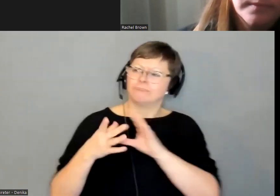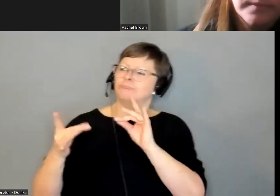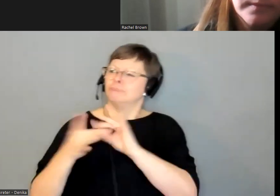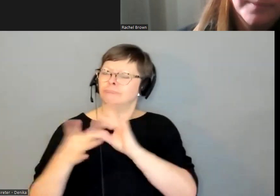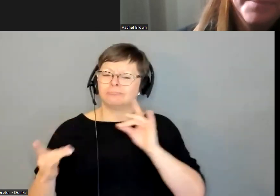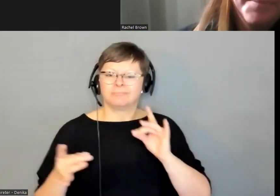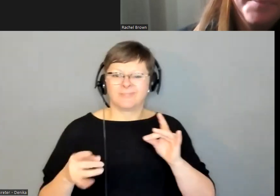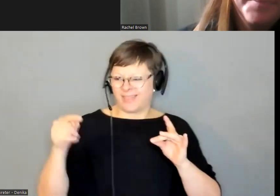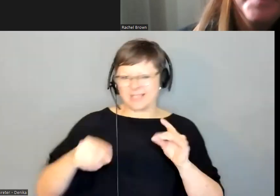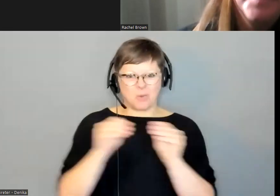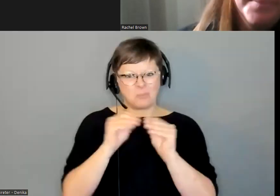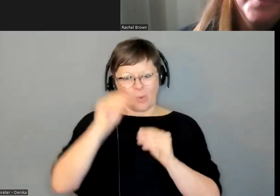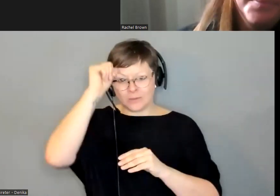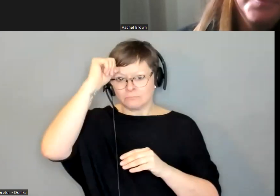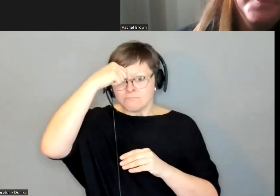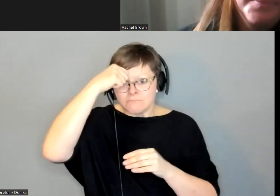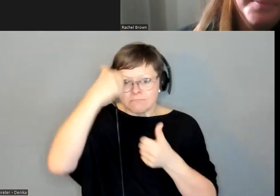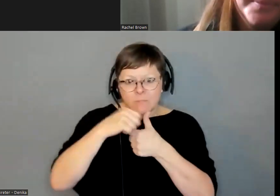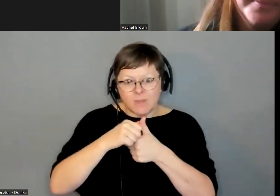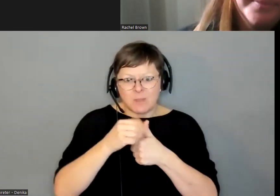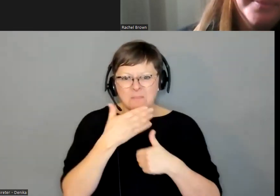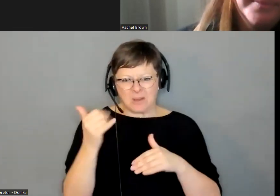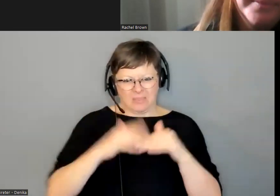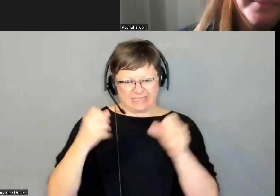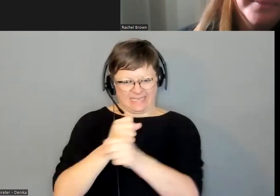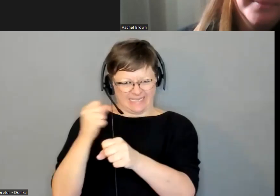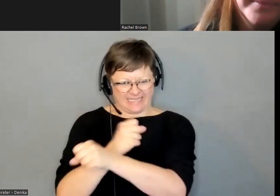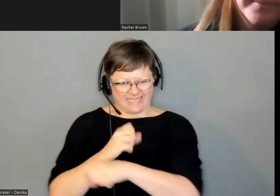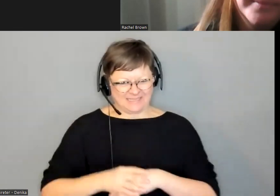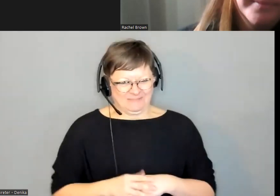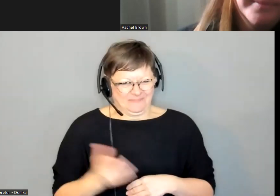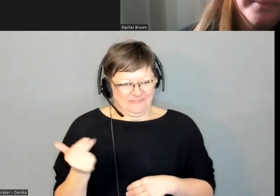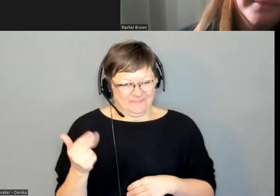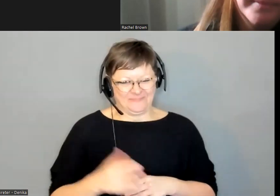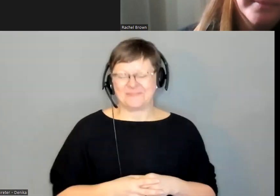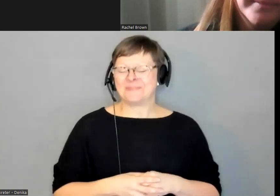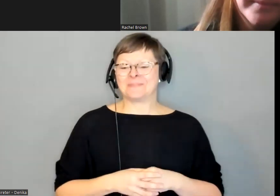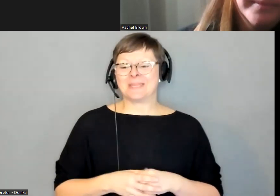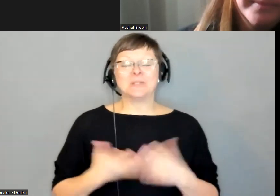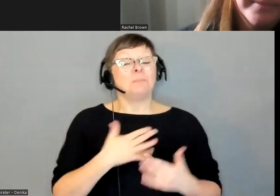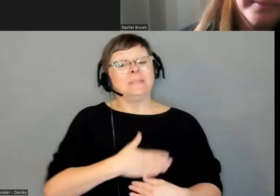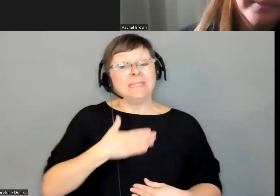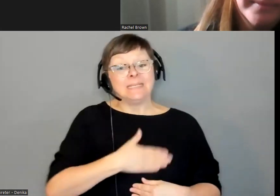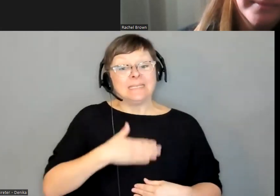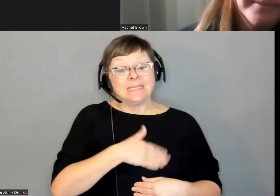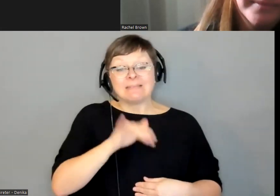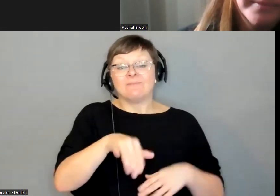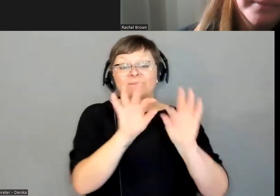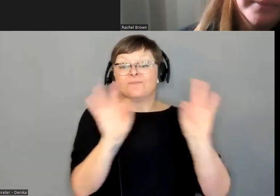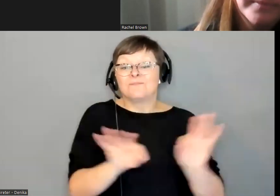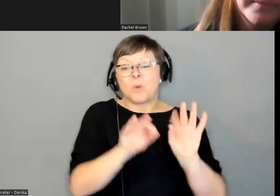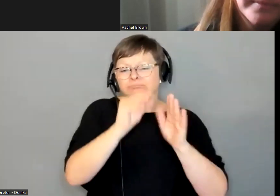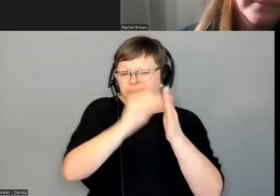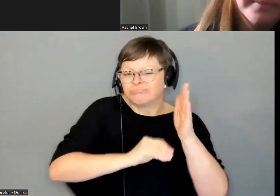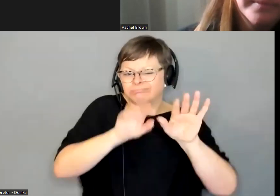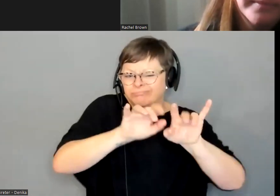stats. So, all right. So like I say, please fill that out. If you have